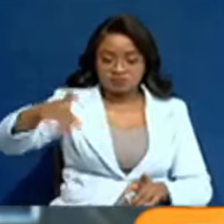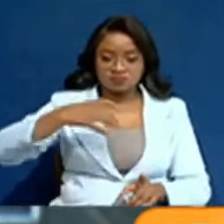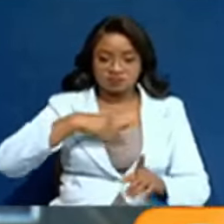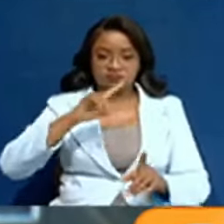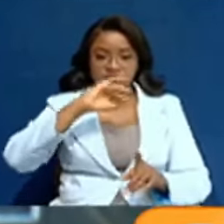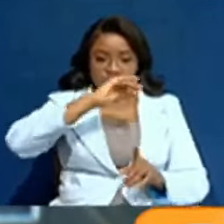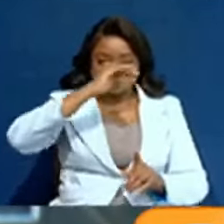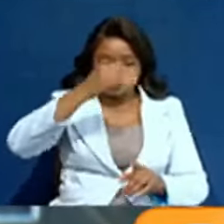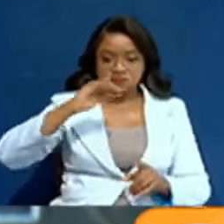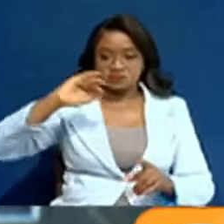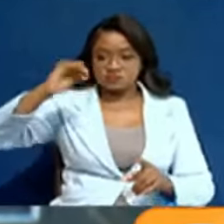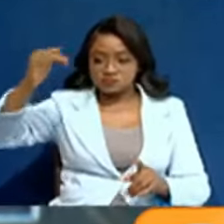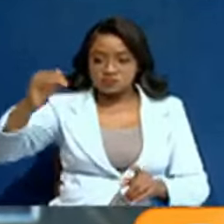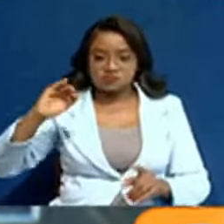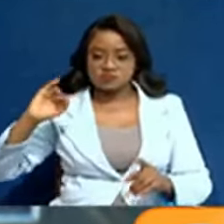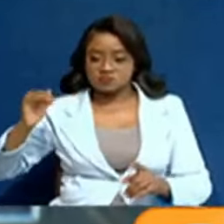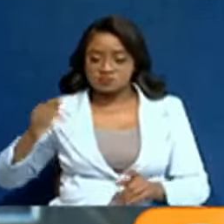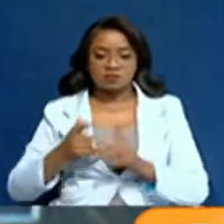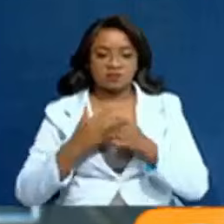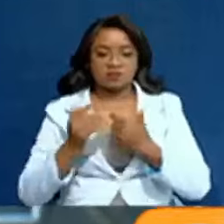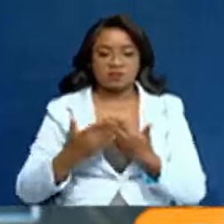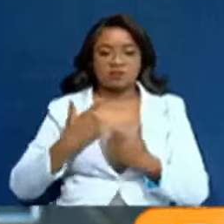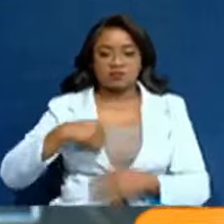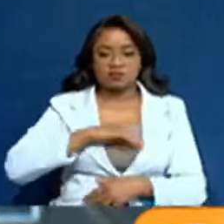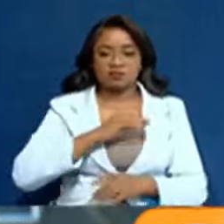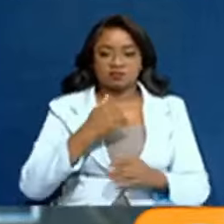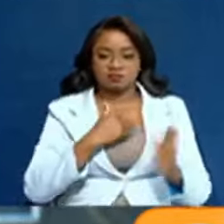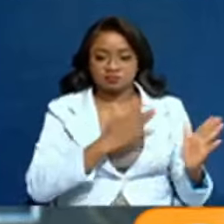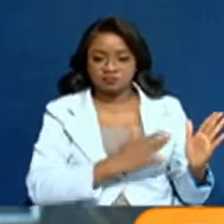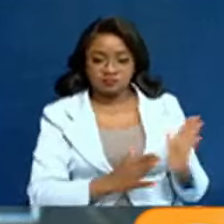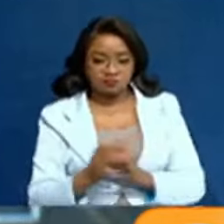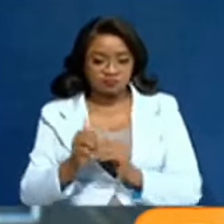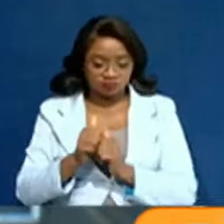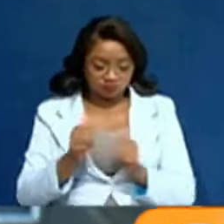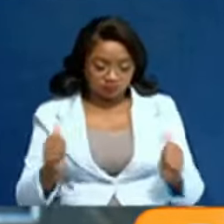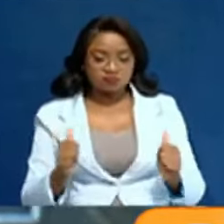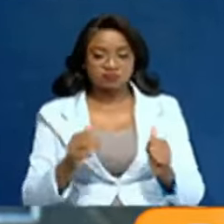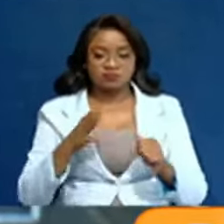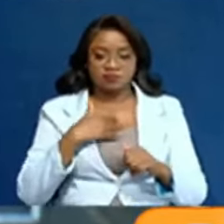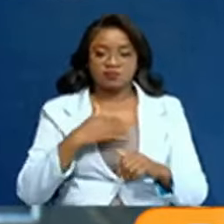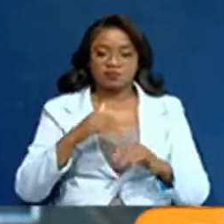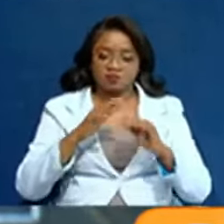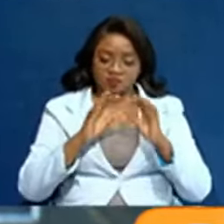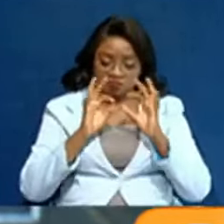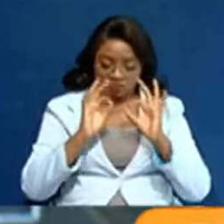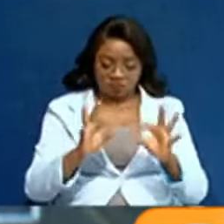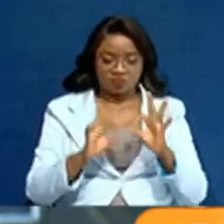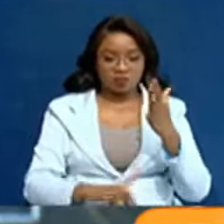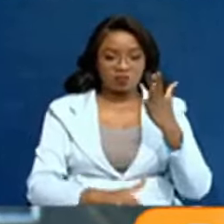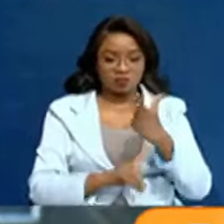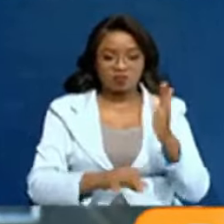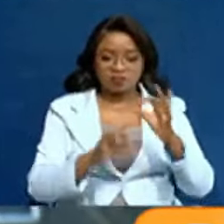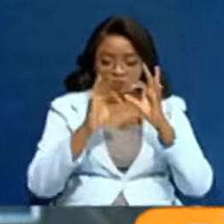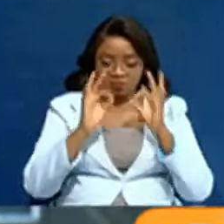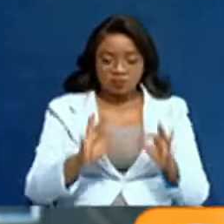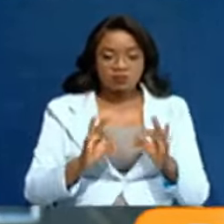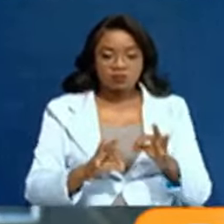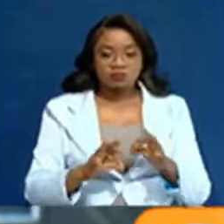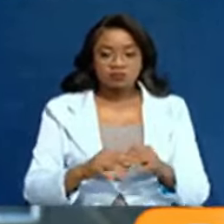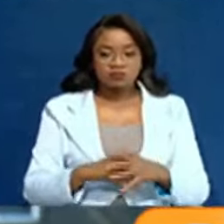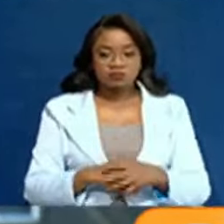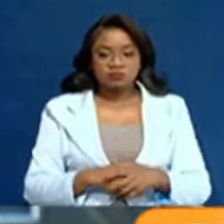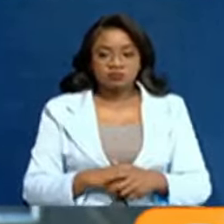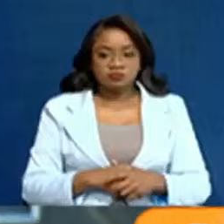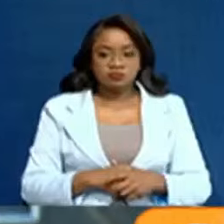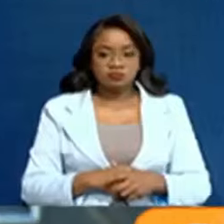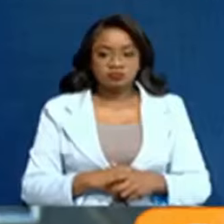so that we've got properly planned, modern, urban enclaves in each city for a boy to